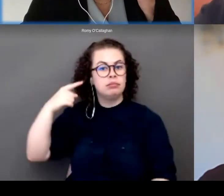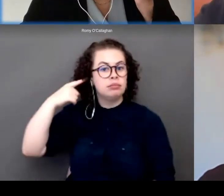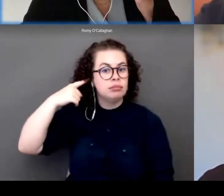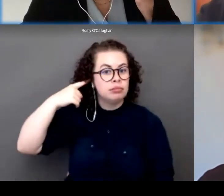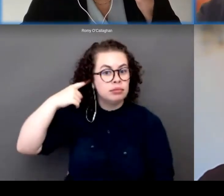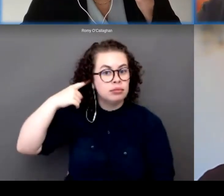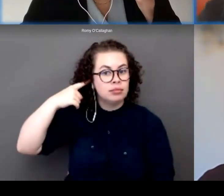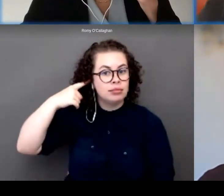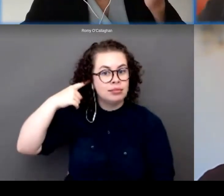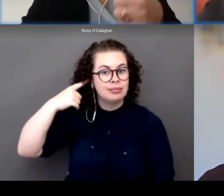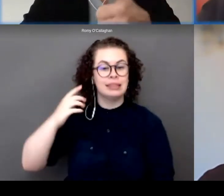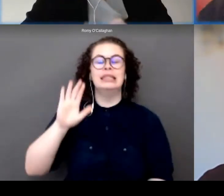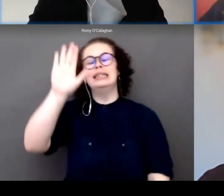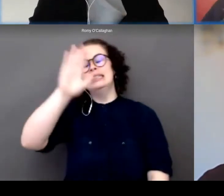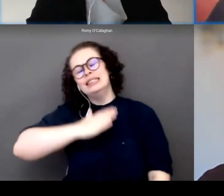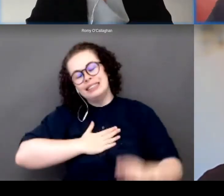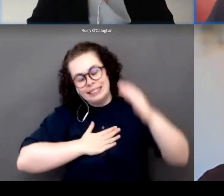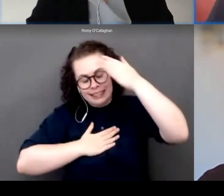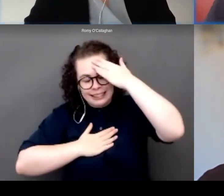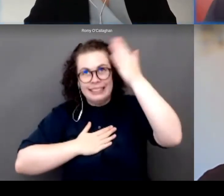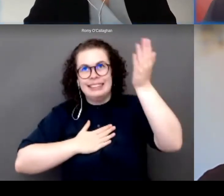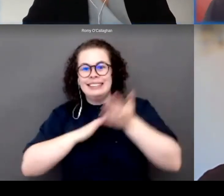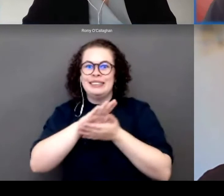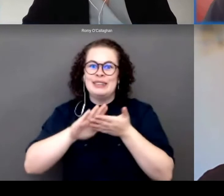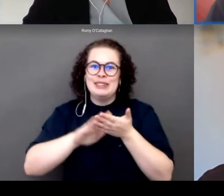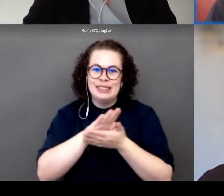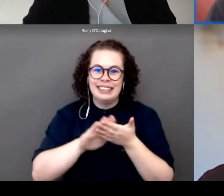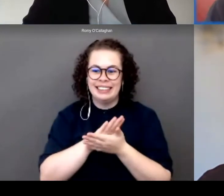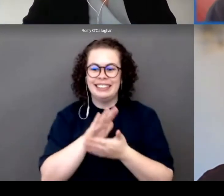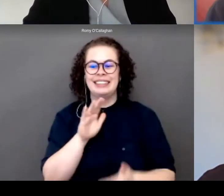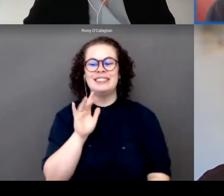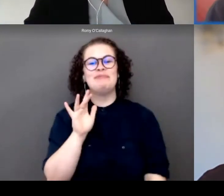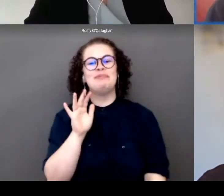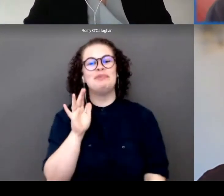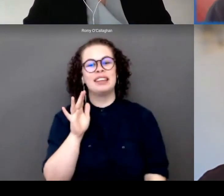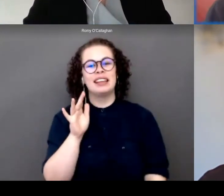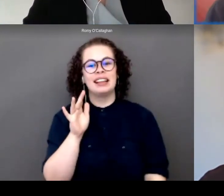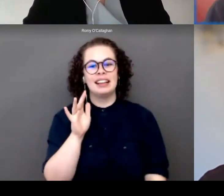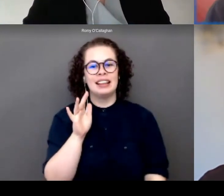Alexandra? Sorry. It is a